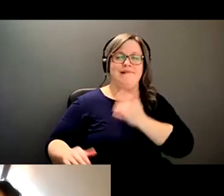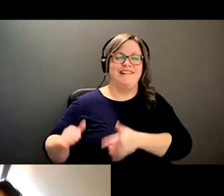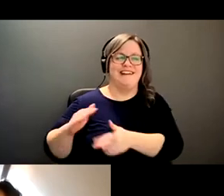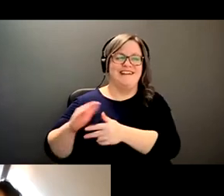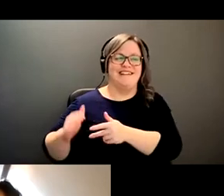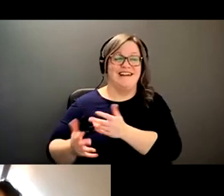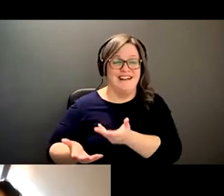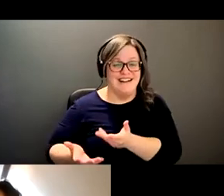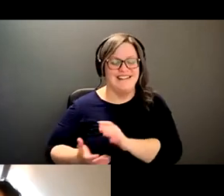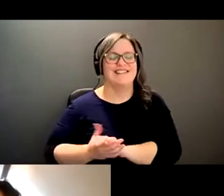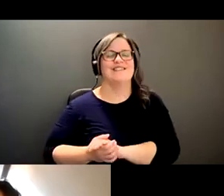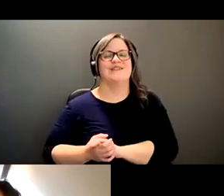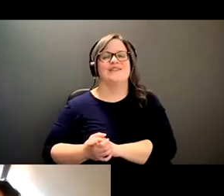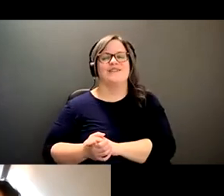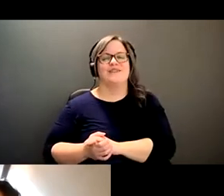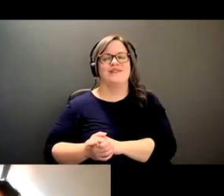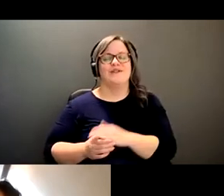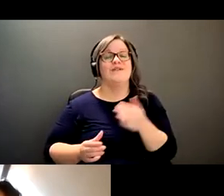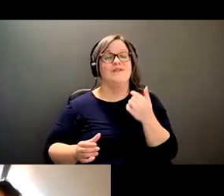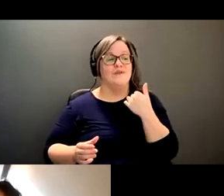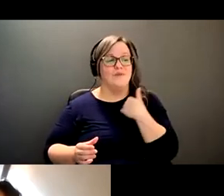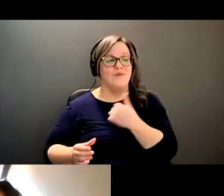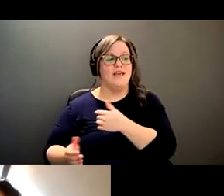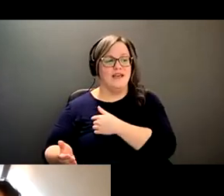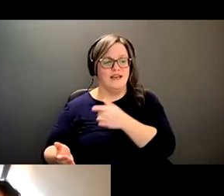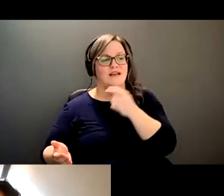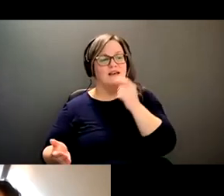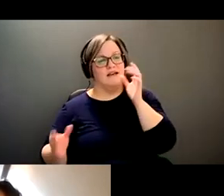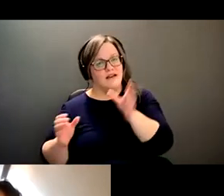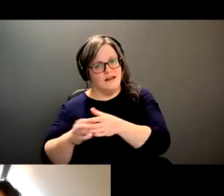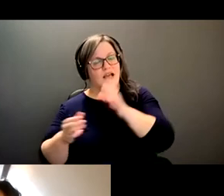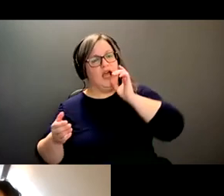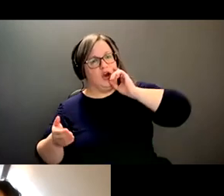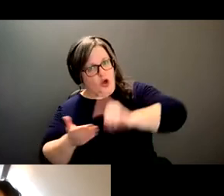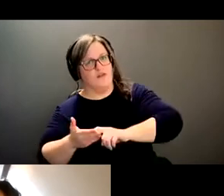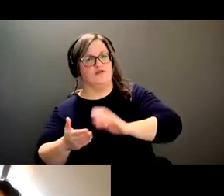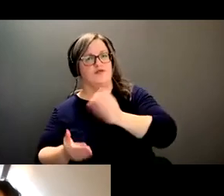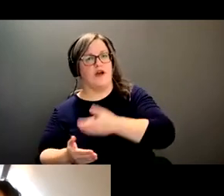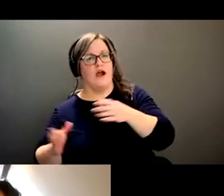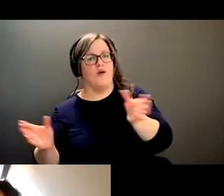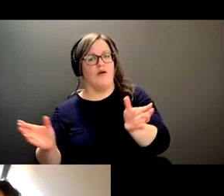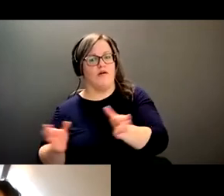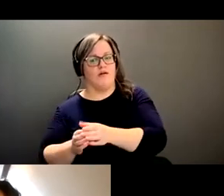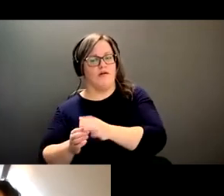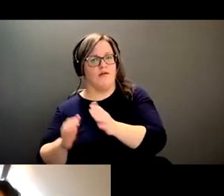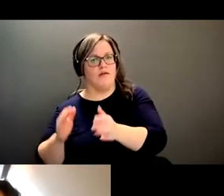you know, we're working with the acknowledgement that like it is precarious, and that